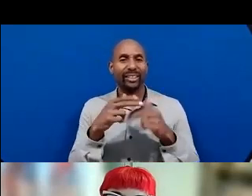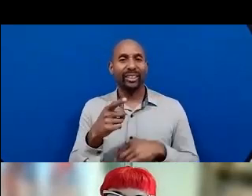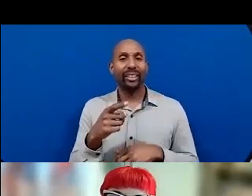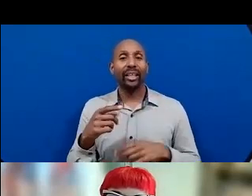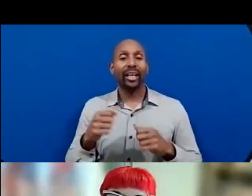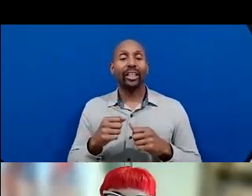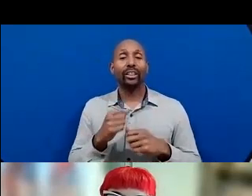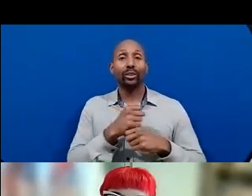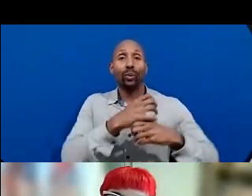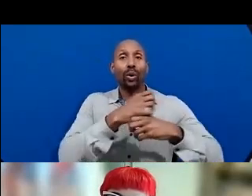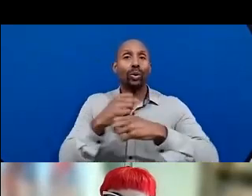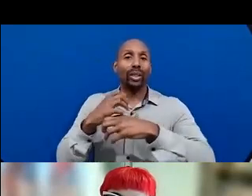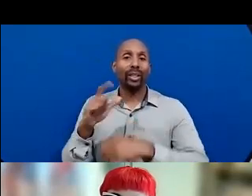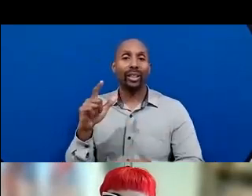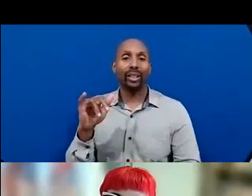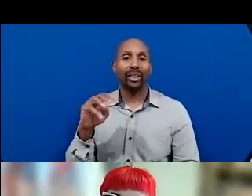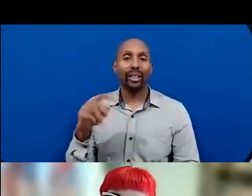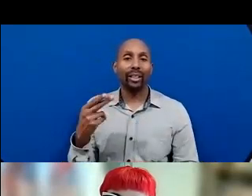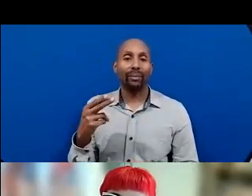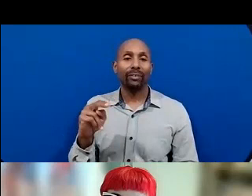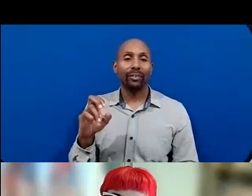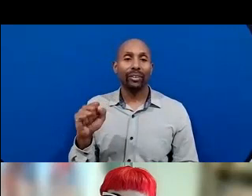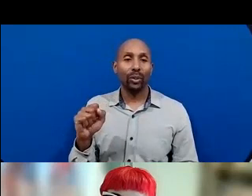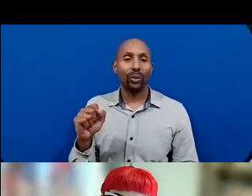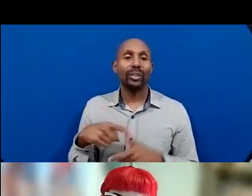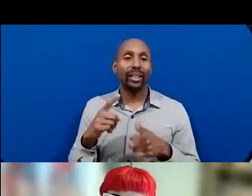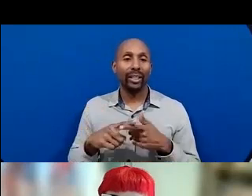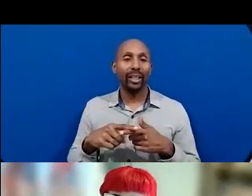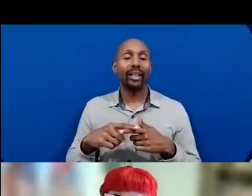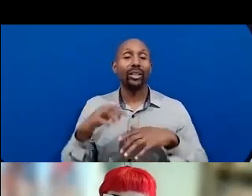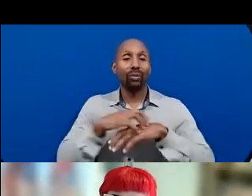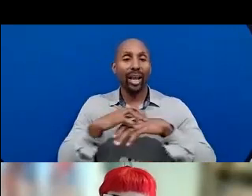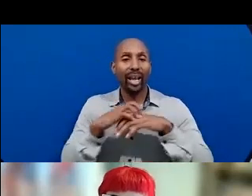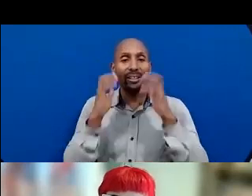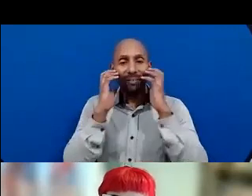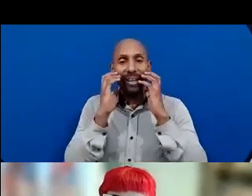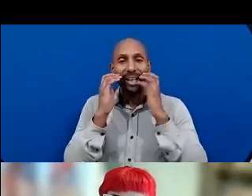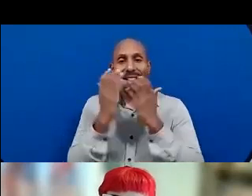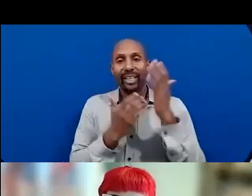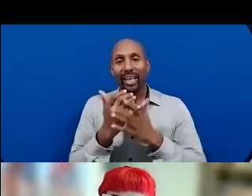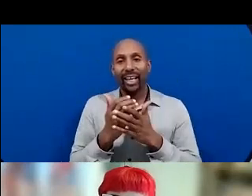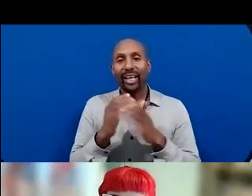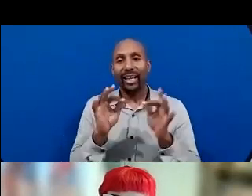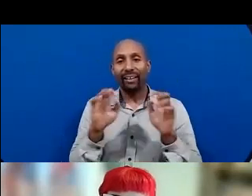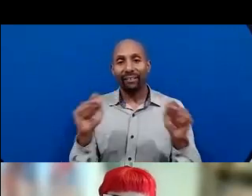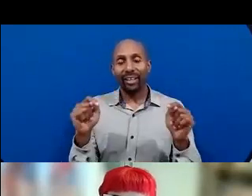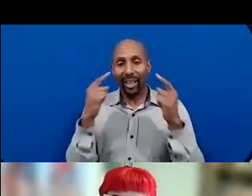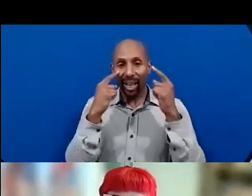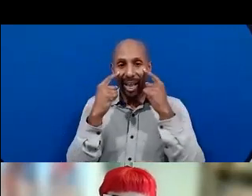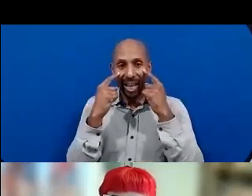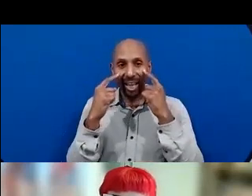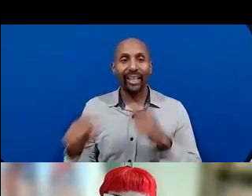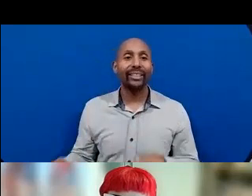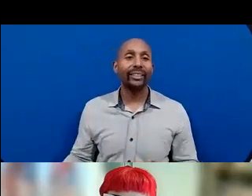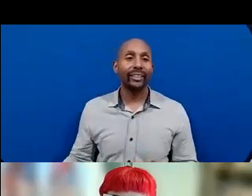eyes, which you can imagine with the face, hands, feet, the similarities around smallpox,